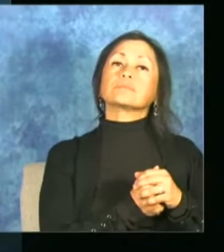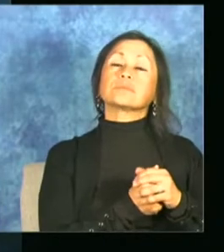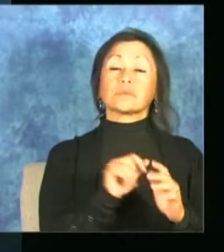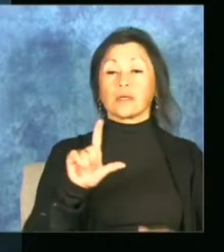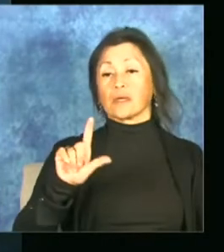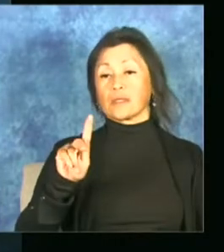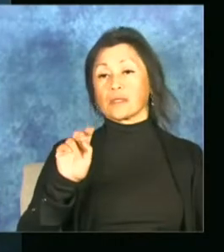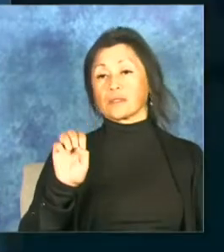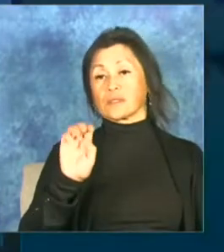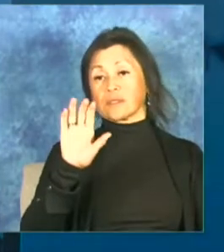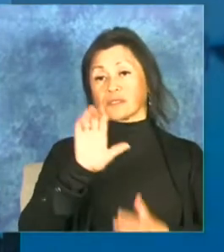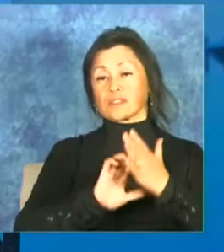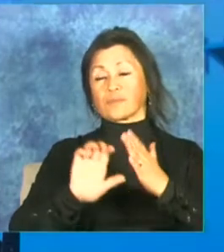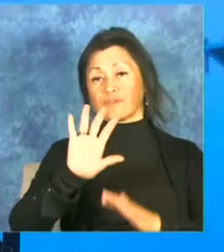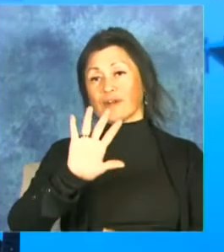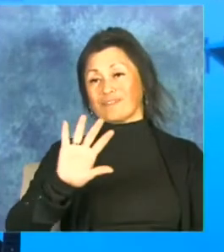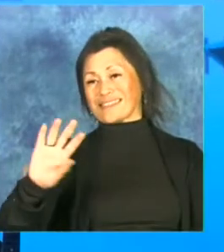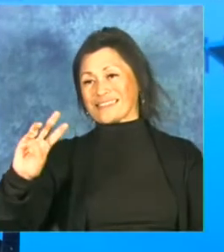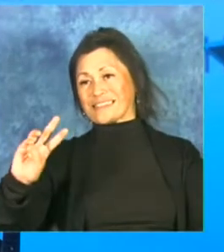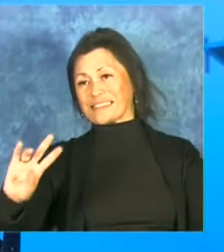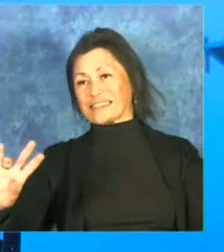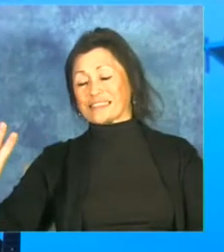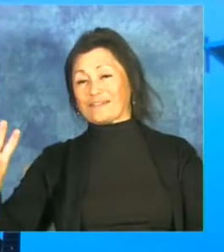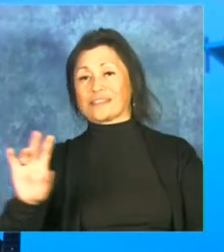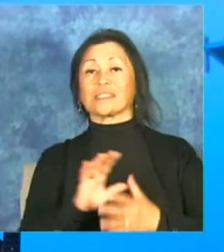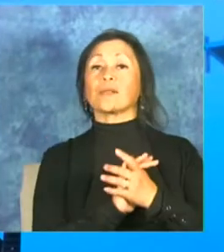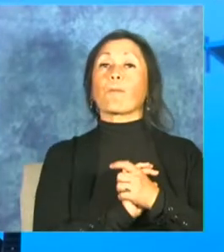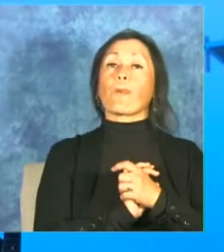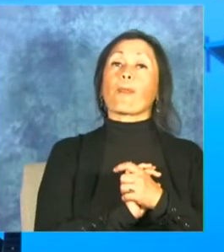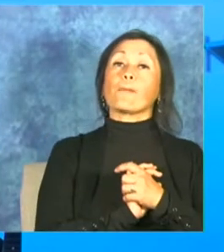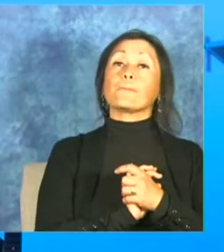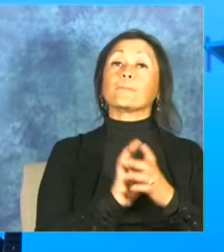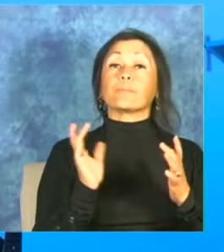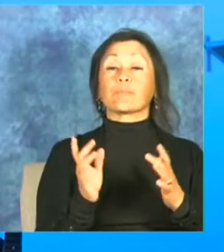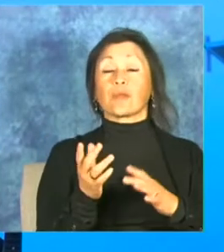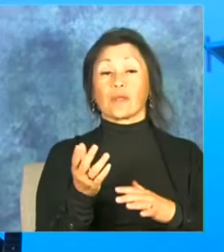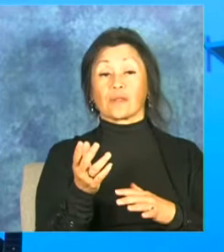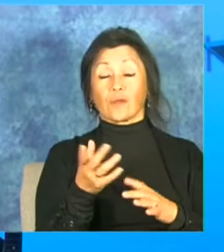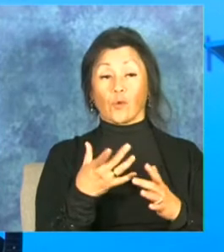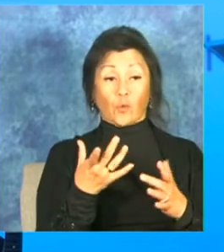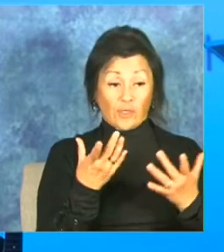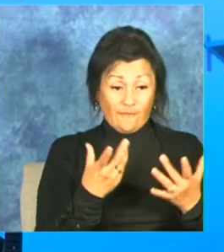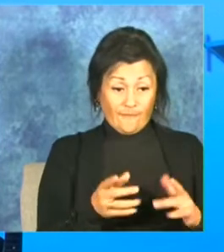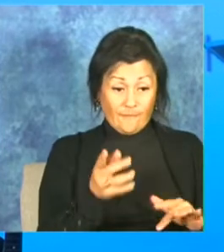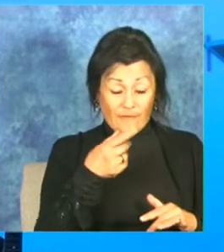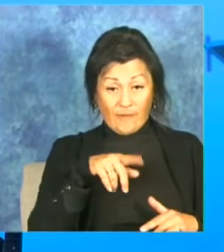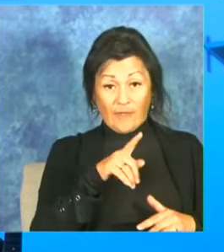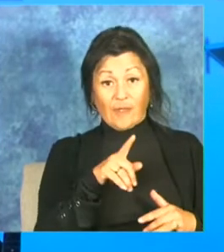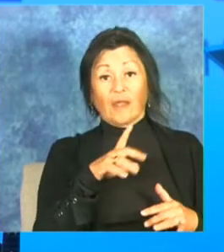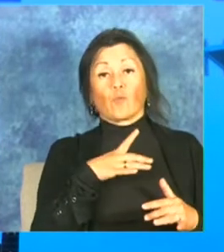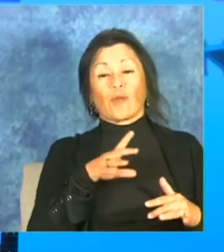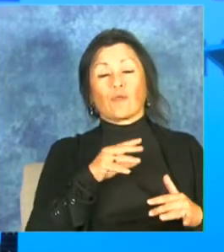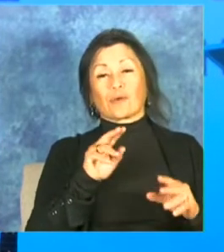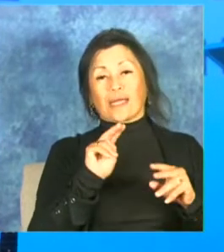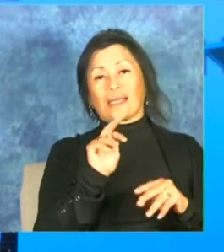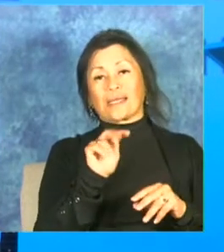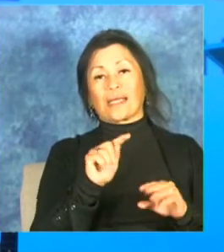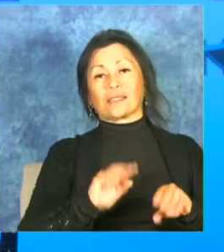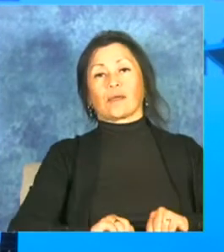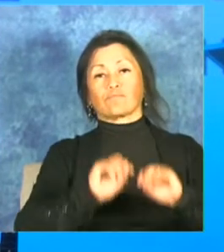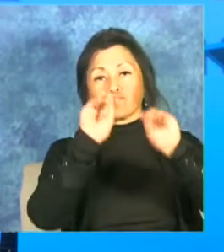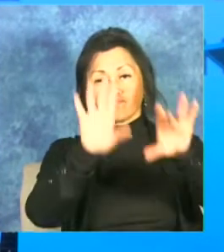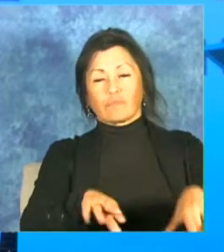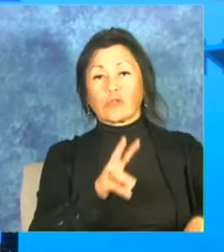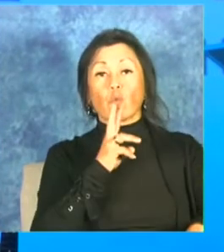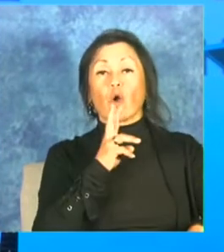Luke chapter 5, verse 6 and 7, continuing. When they had done so, that is, cast their nets into